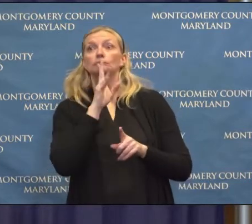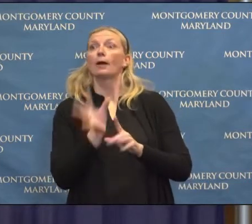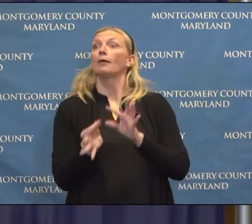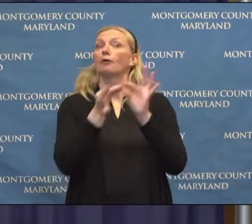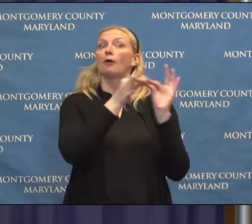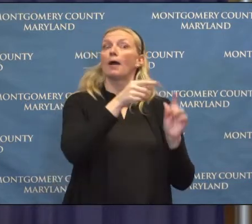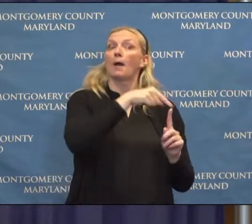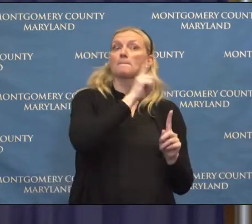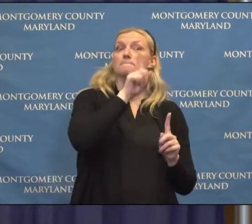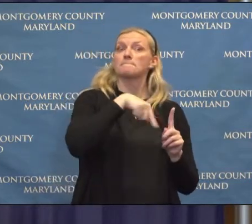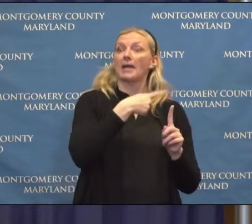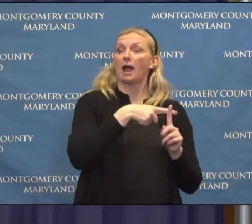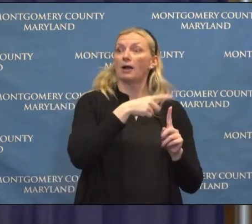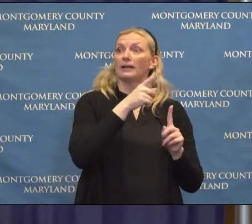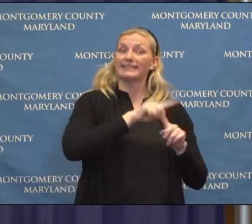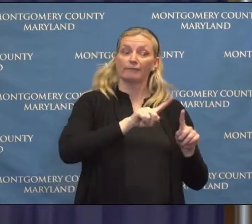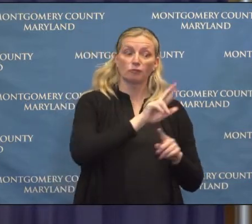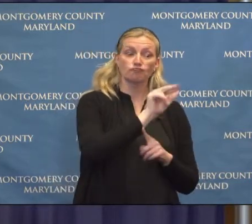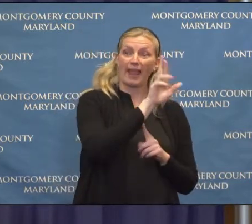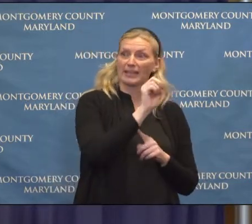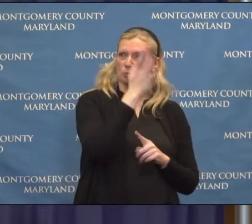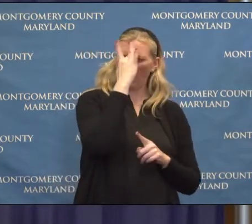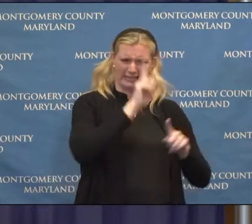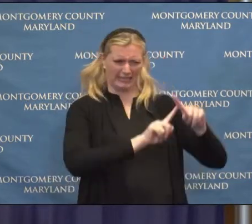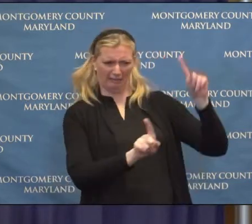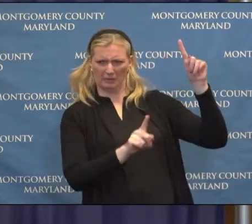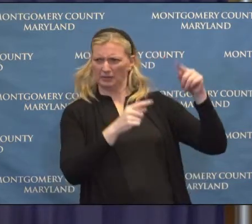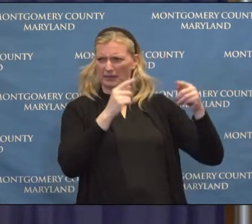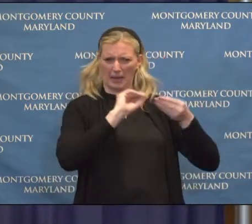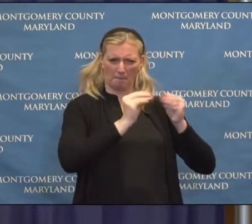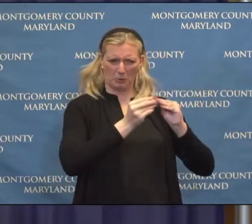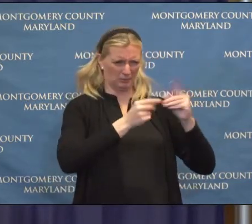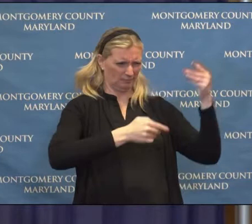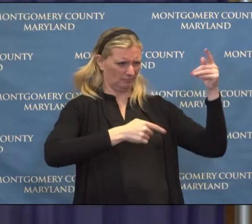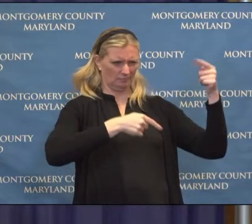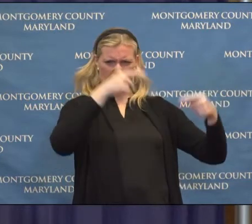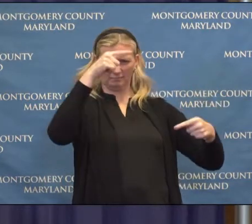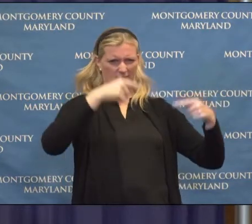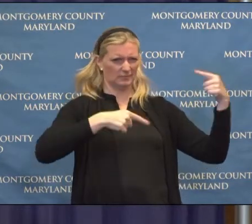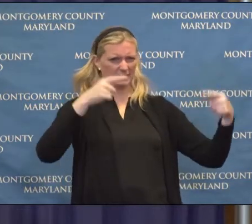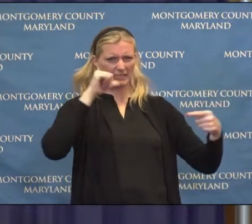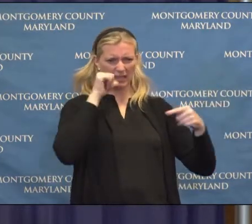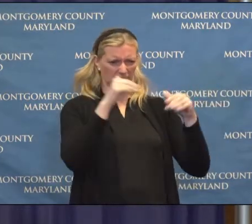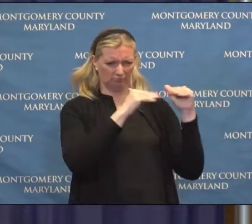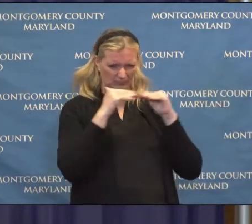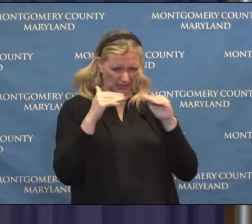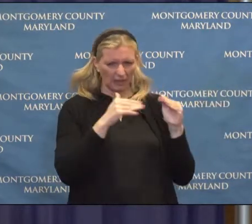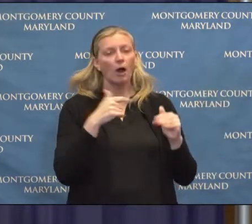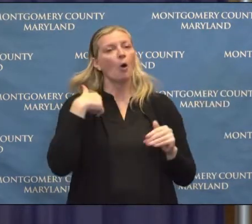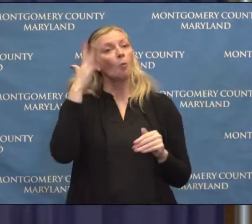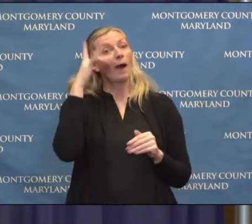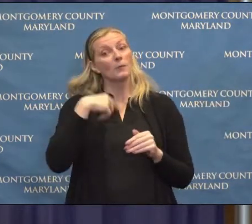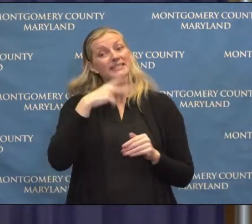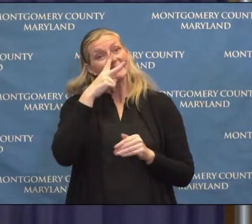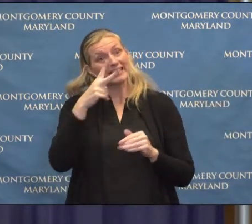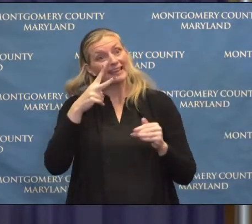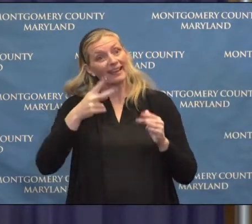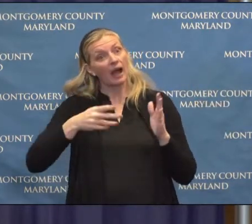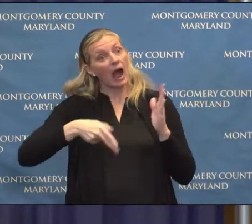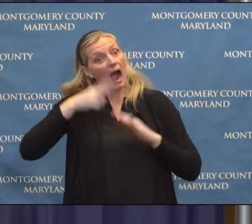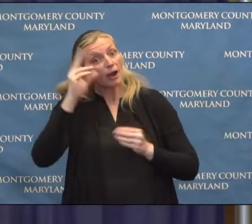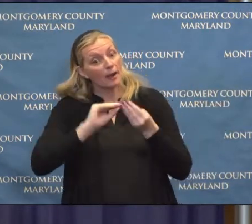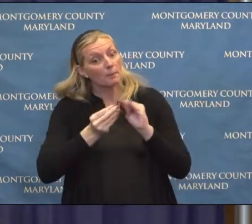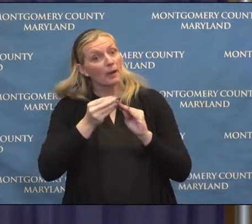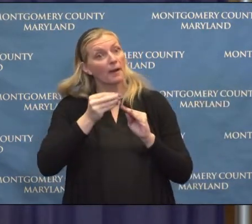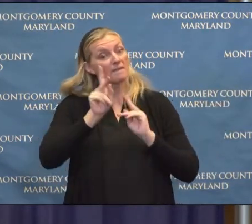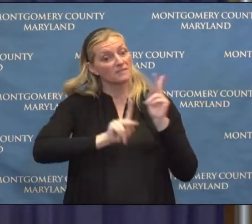in outcomes by race. We recognize that even though we see high numbers of cases pop up in communities of color, we know that